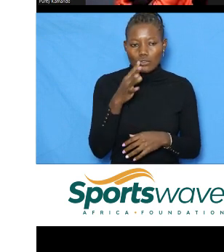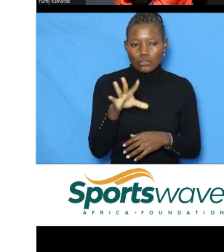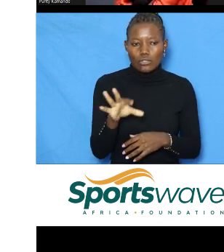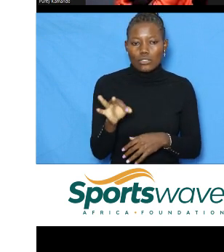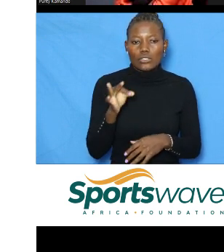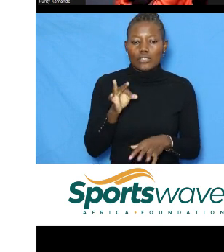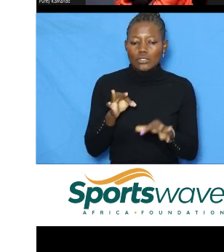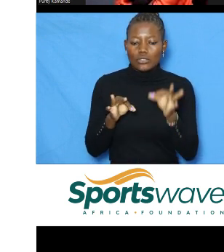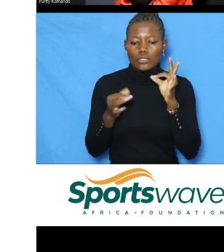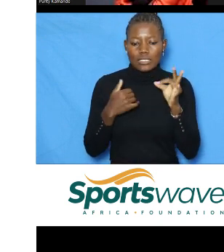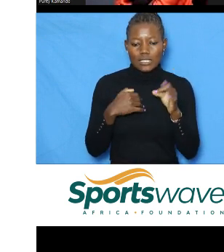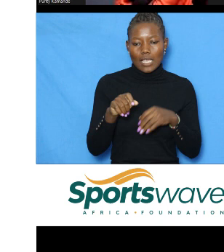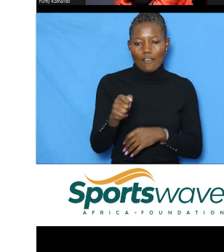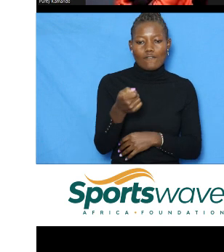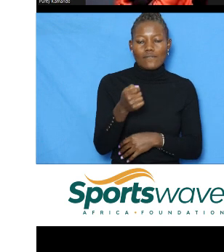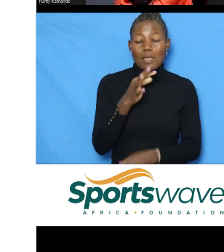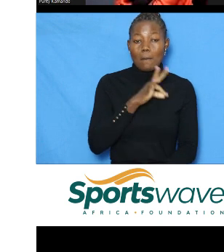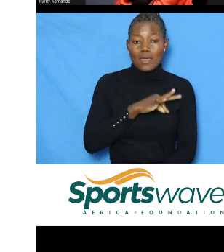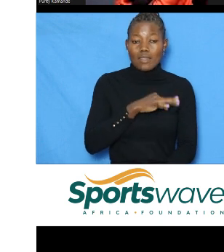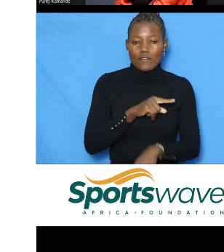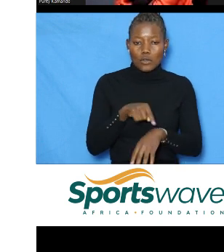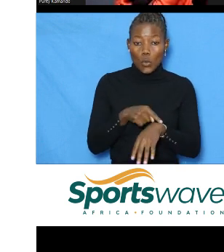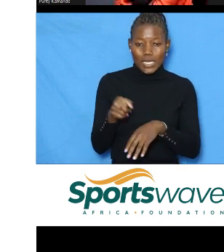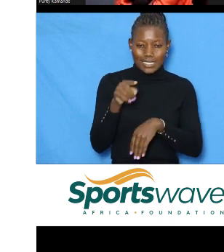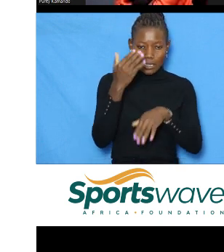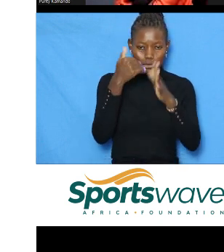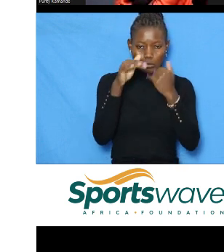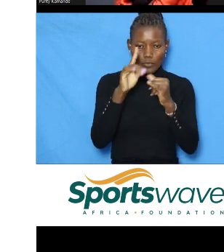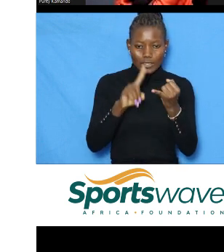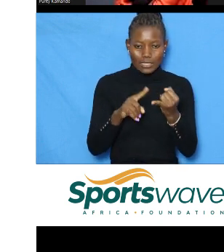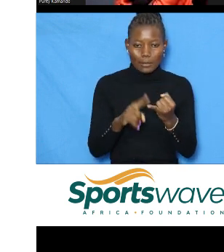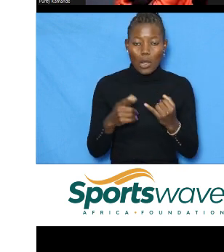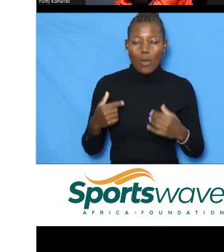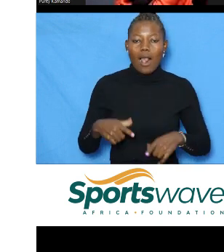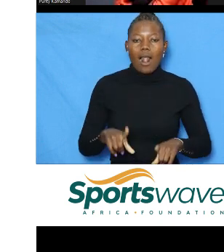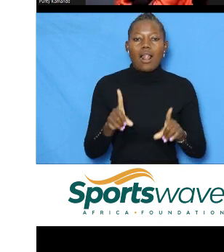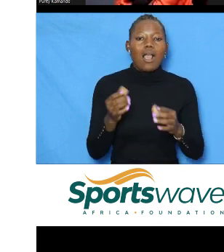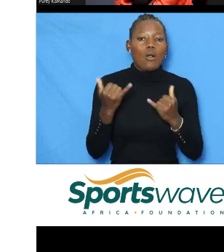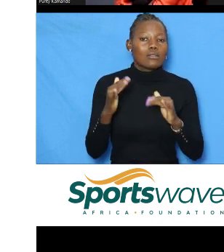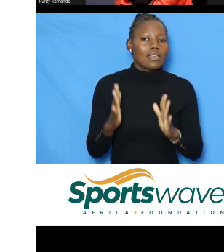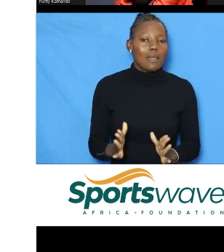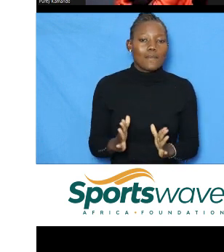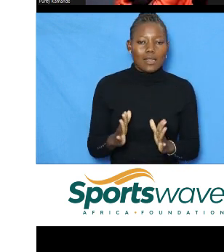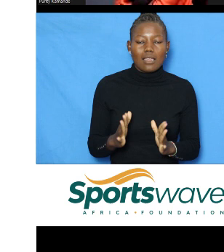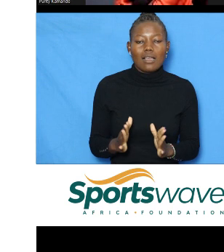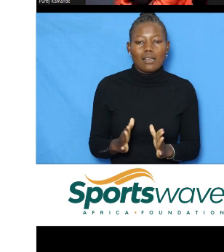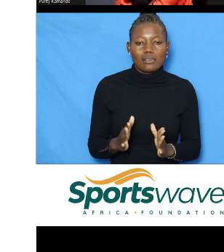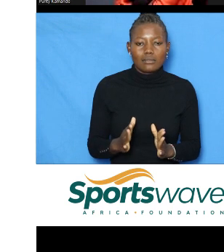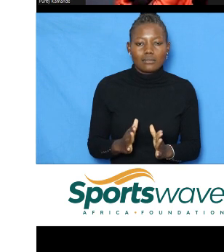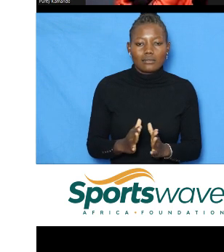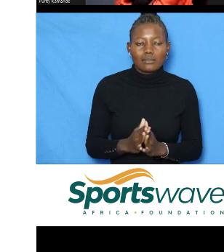have very key impact when it comes to performance, in that number one, they'll allow the athlete to explore